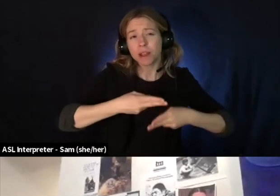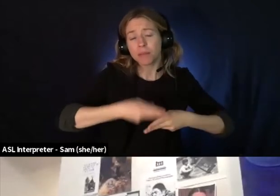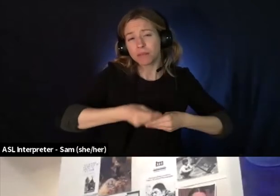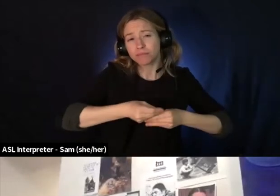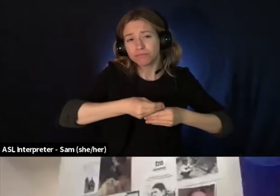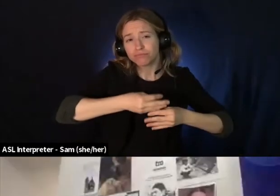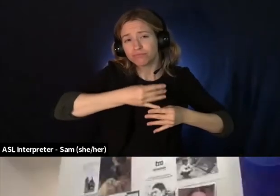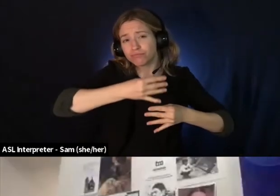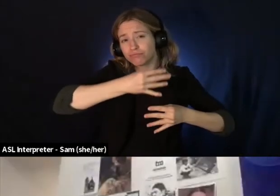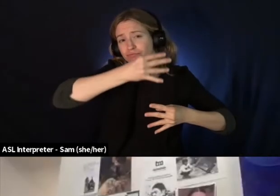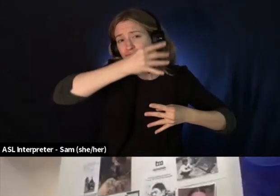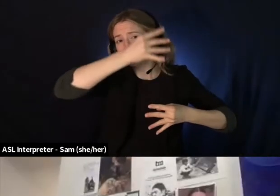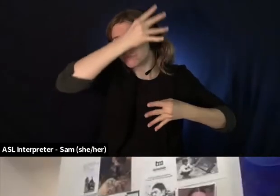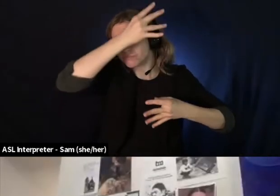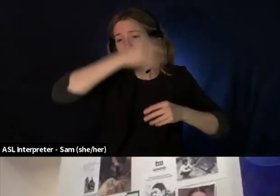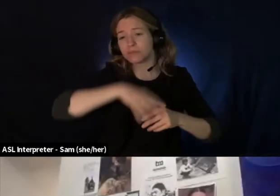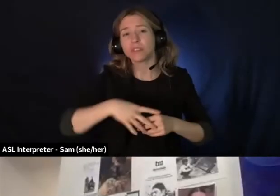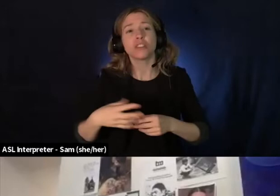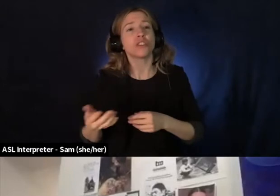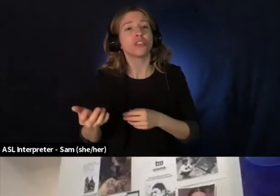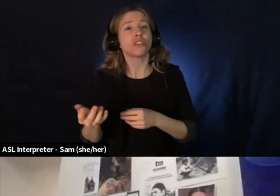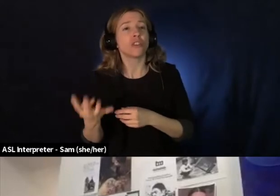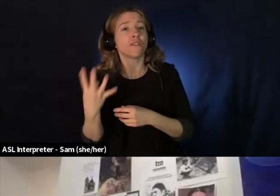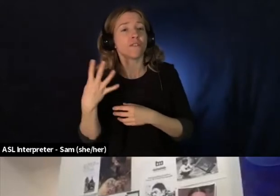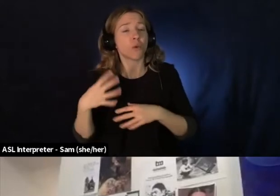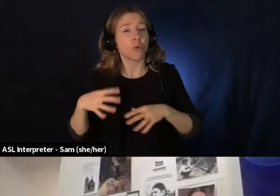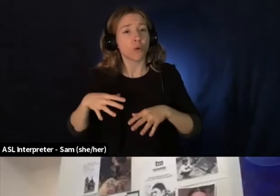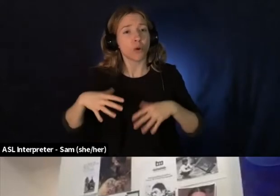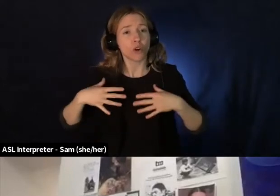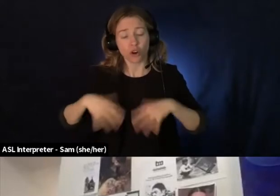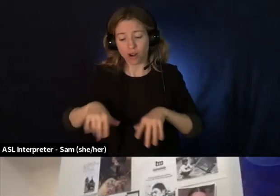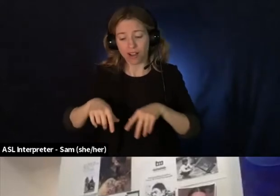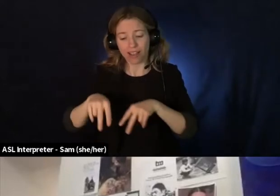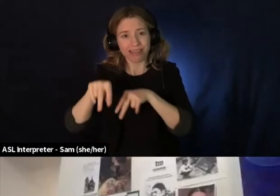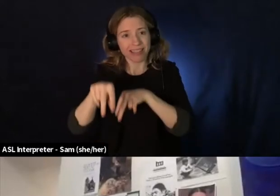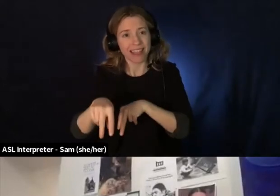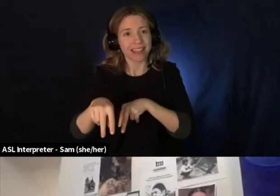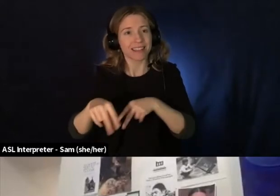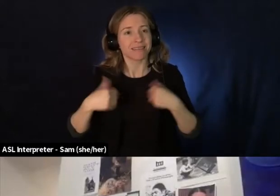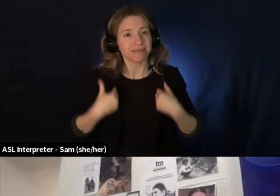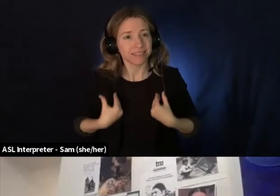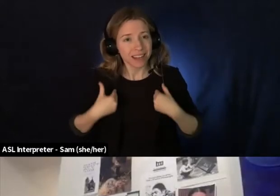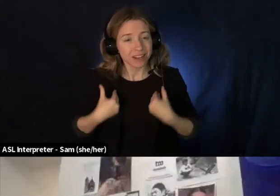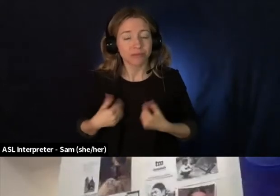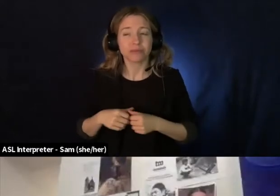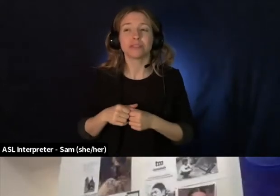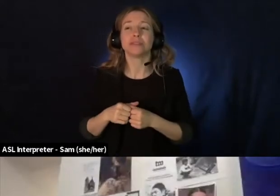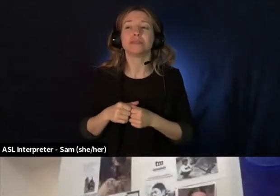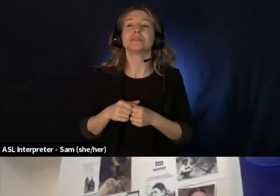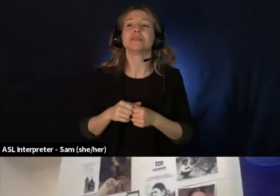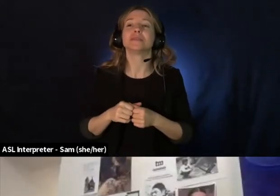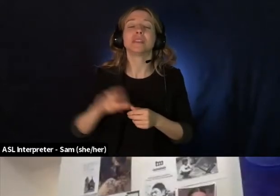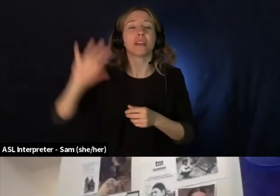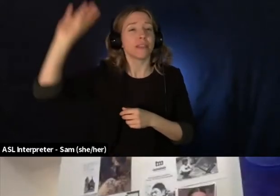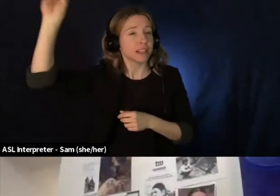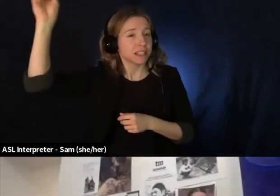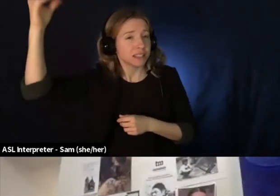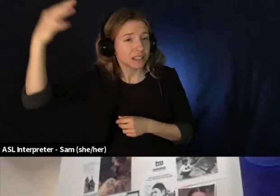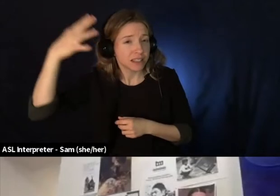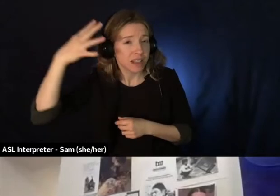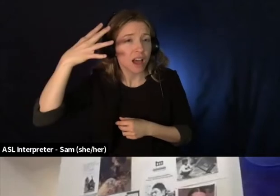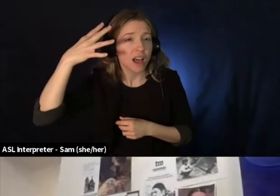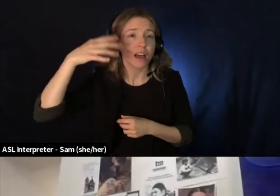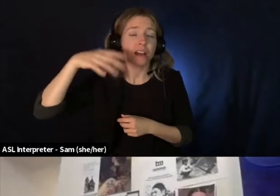the four-legged creatures, the winged creatures, and the sun, the thunder beings,